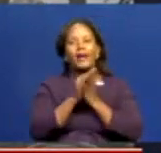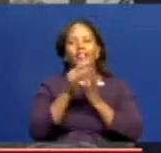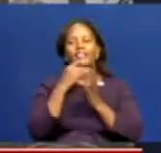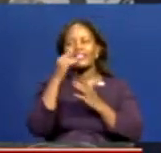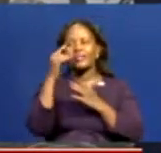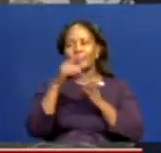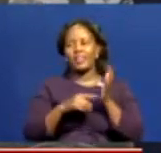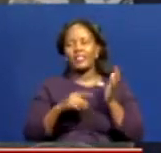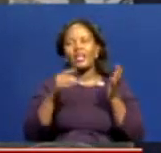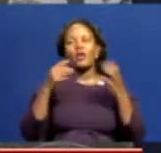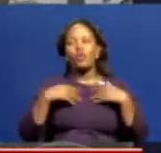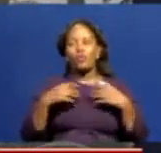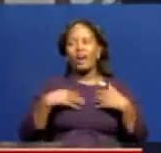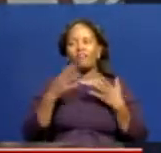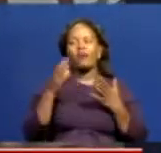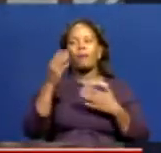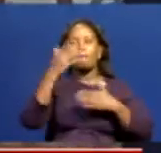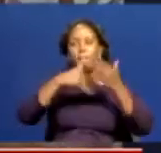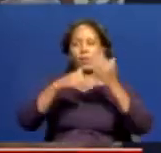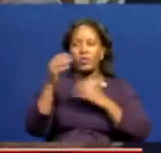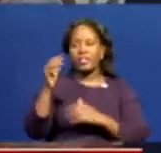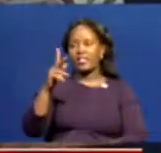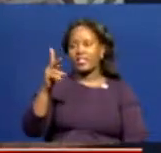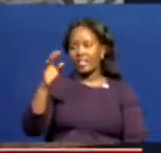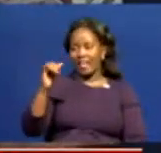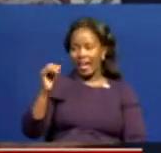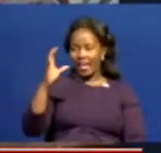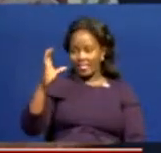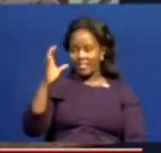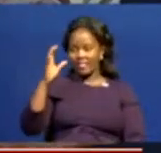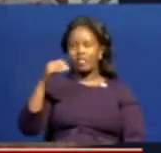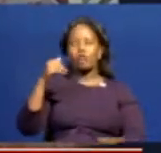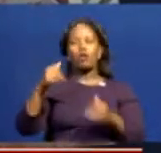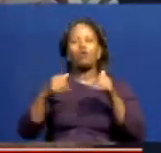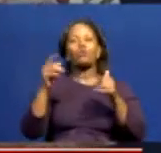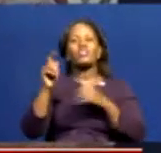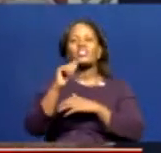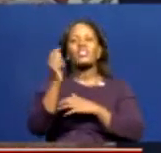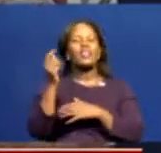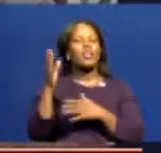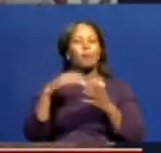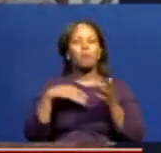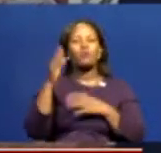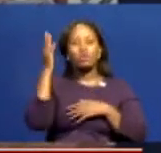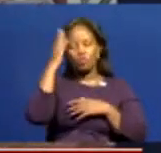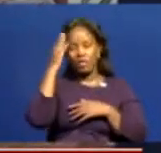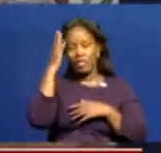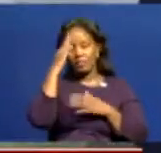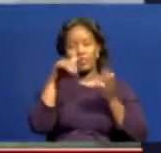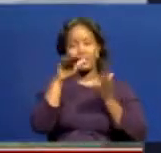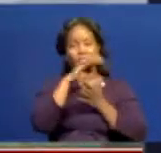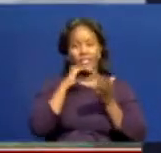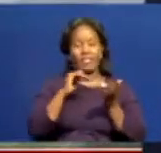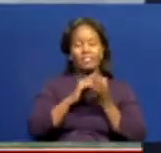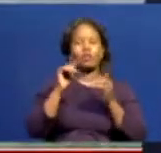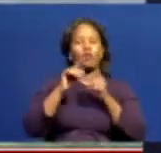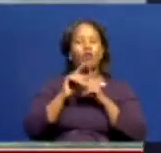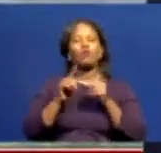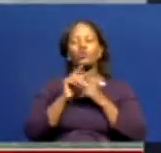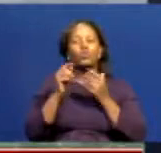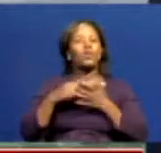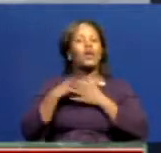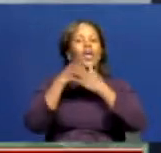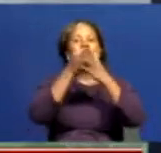Kenyatta International Convention Centre, which is Kenya's most recognizable landmark, and embody each of the